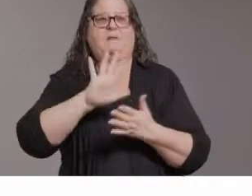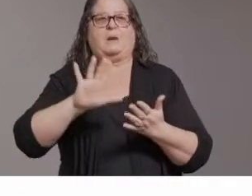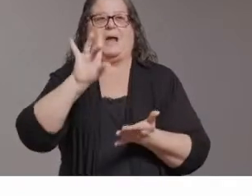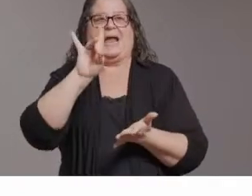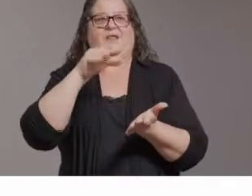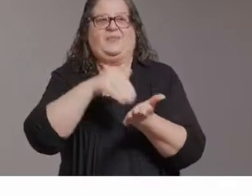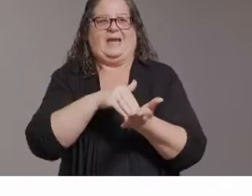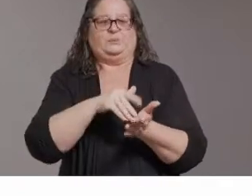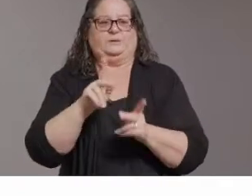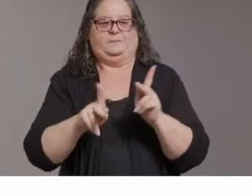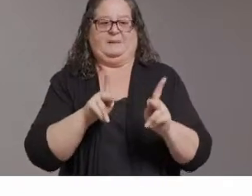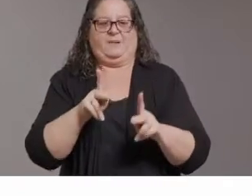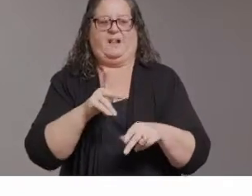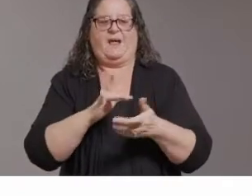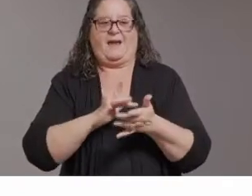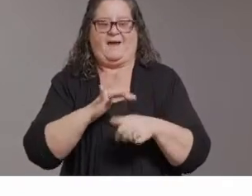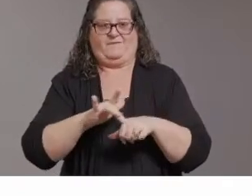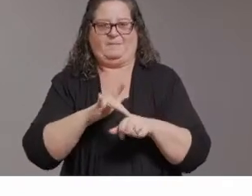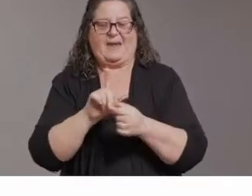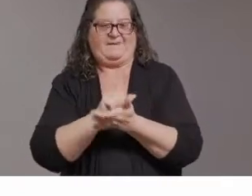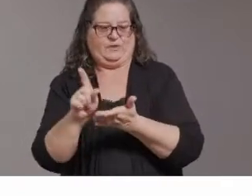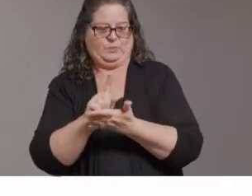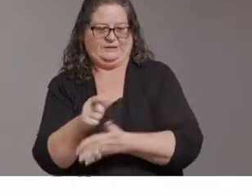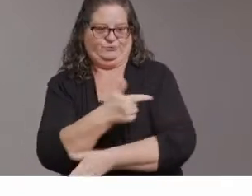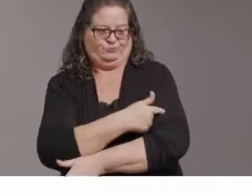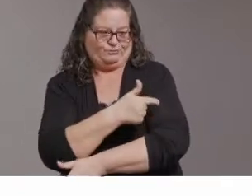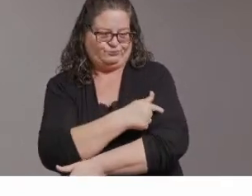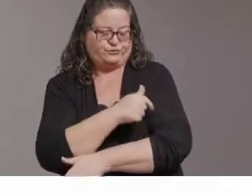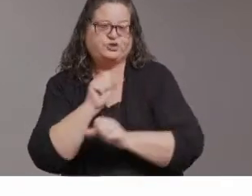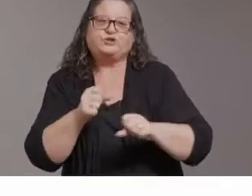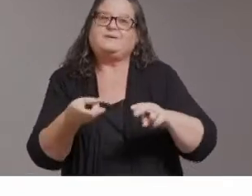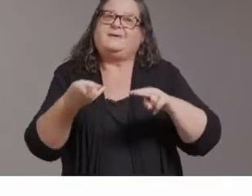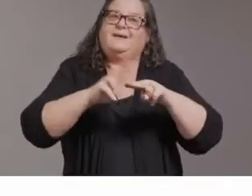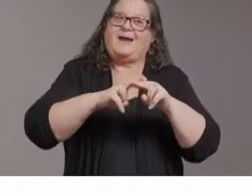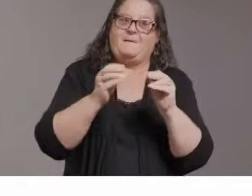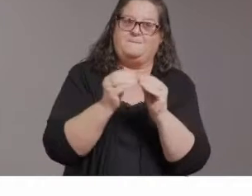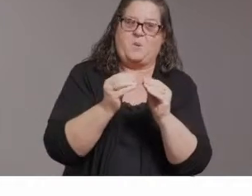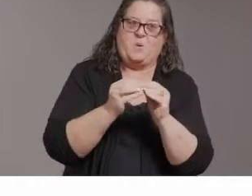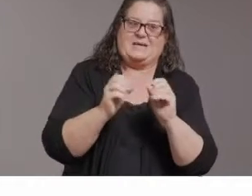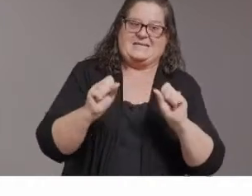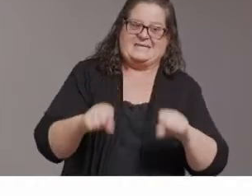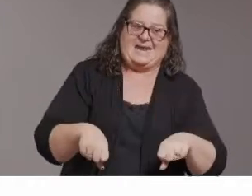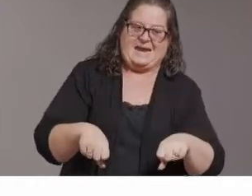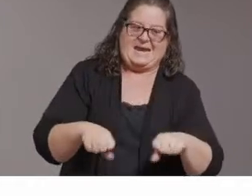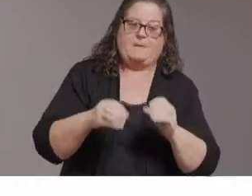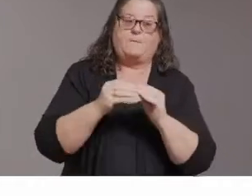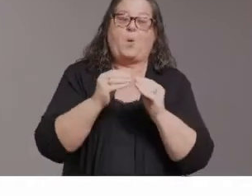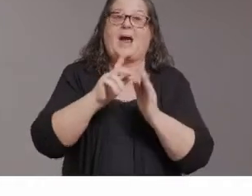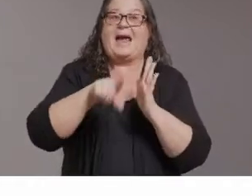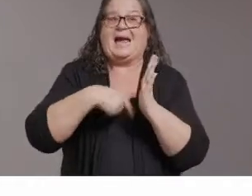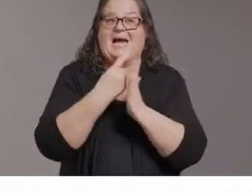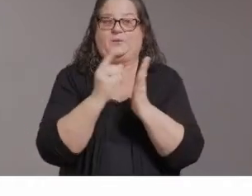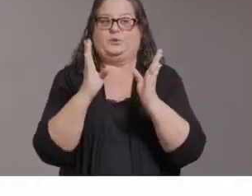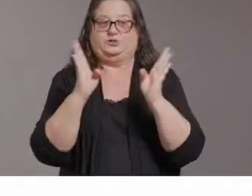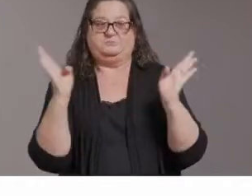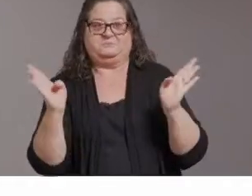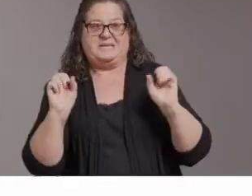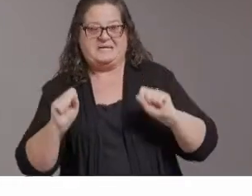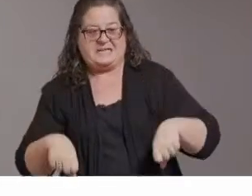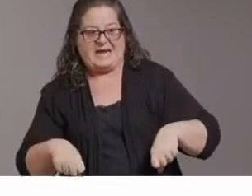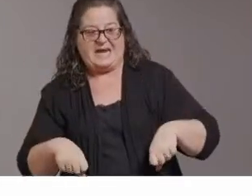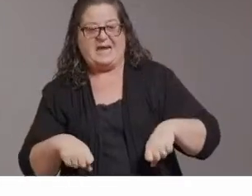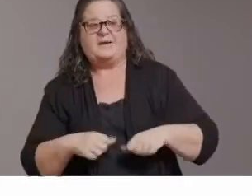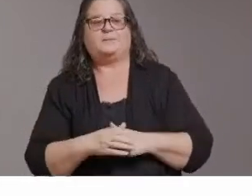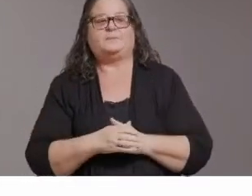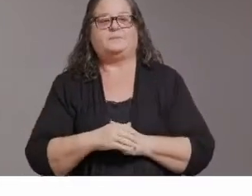week. With the ability potentially to expand hours if needed. So the partnership is with Coconino County,